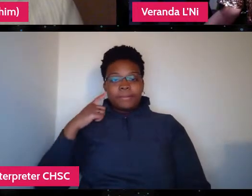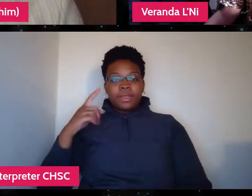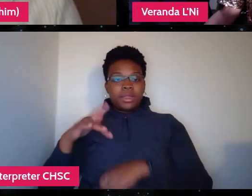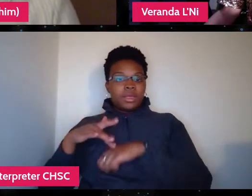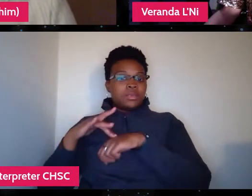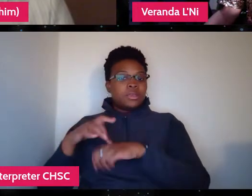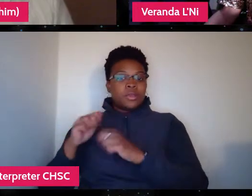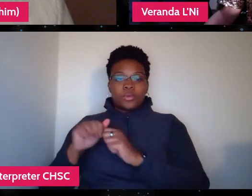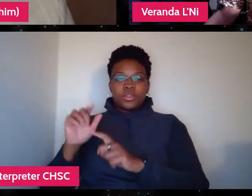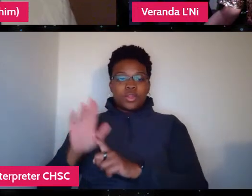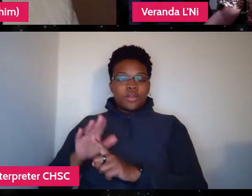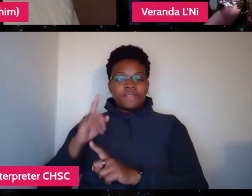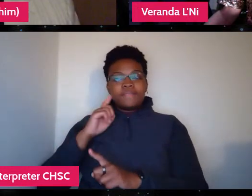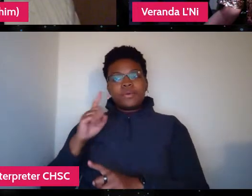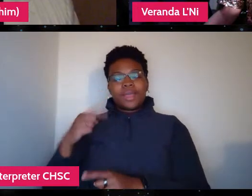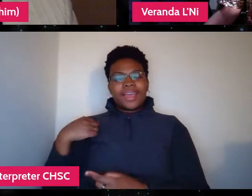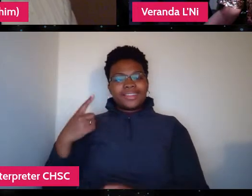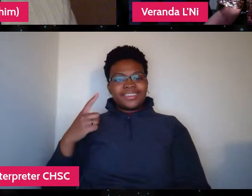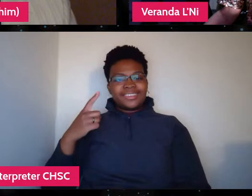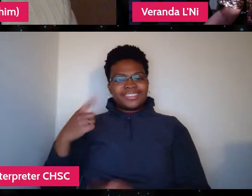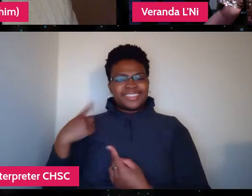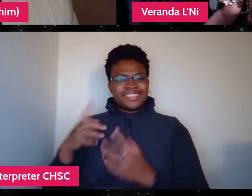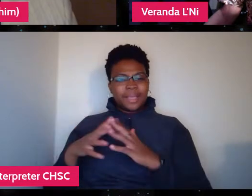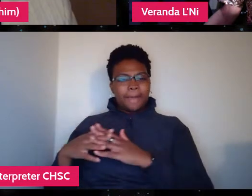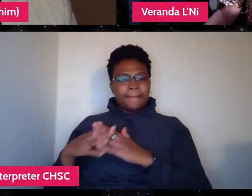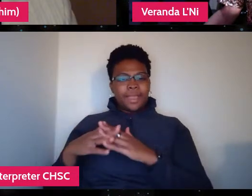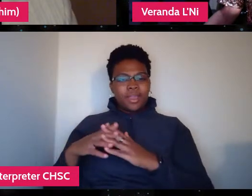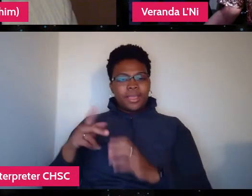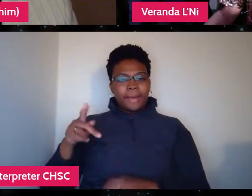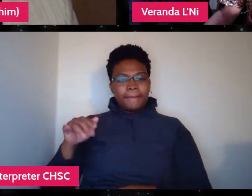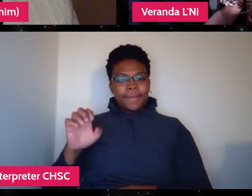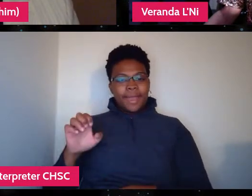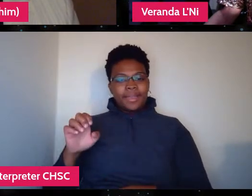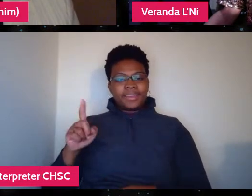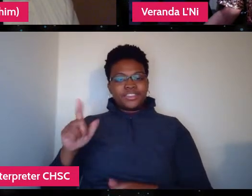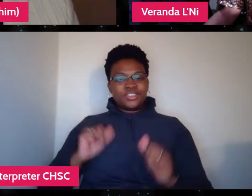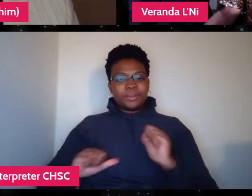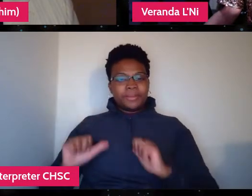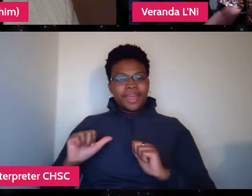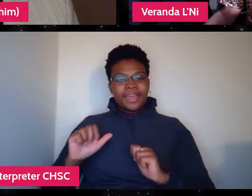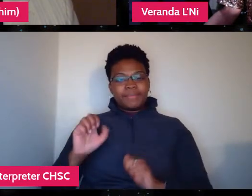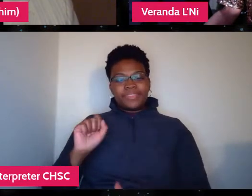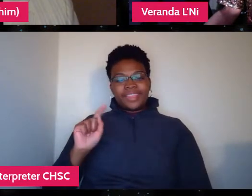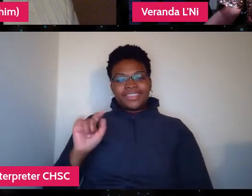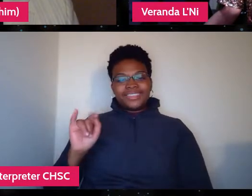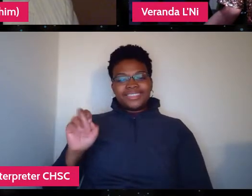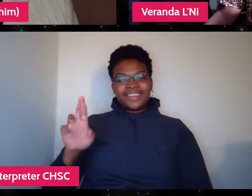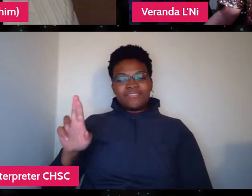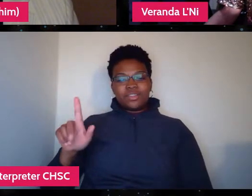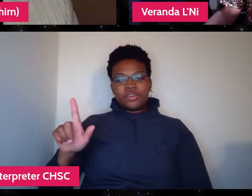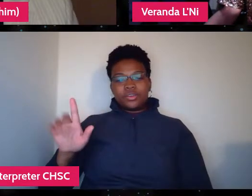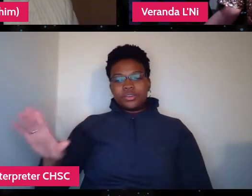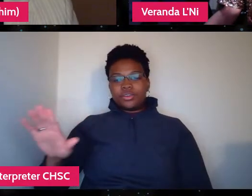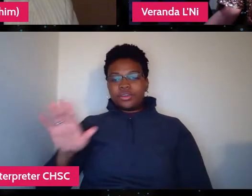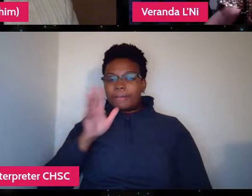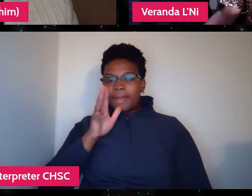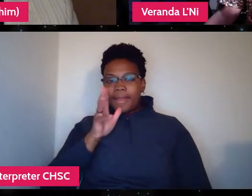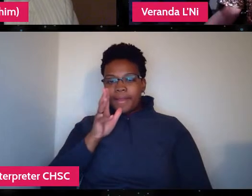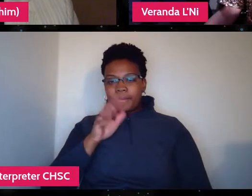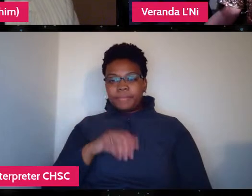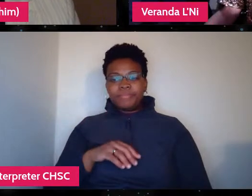I think, since American Pie, when she played Stifler's mom. And throughout all the Christopher Guest